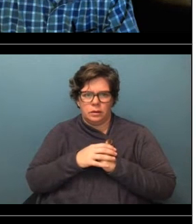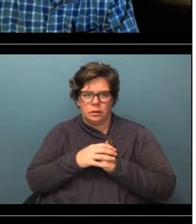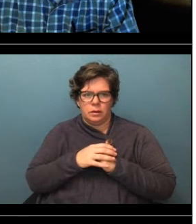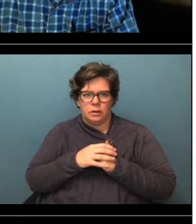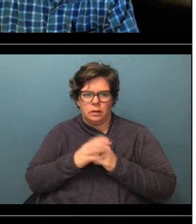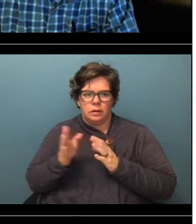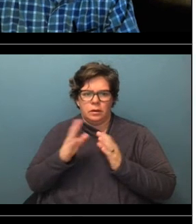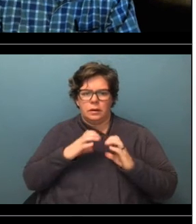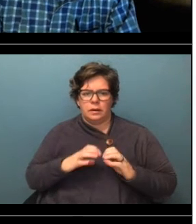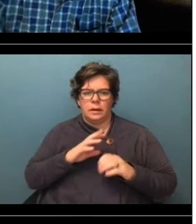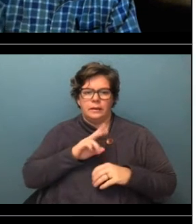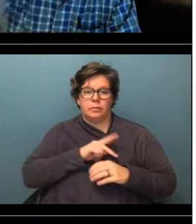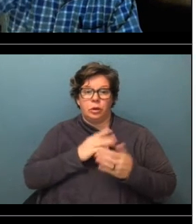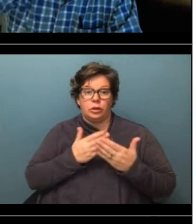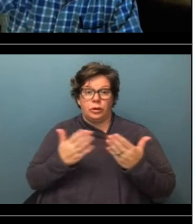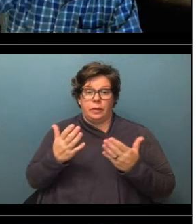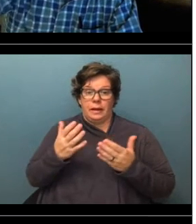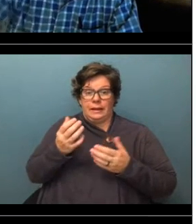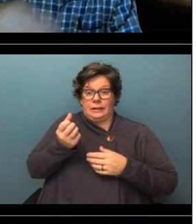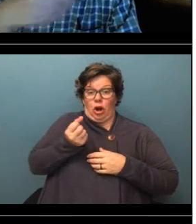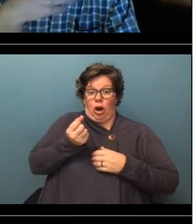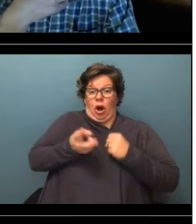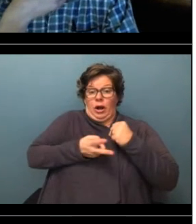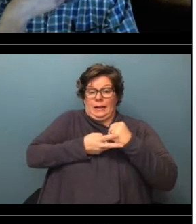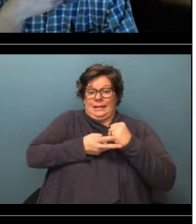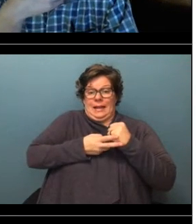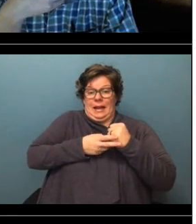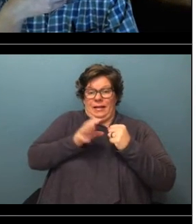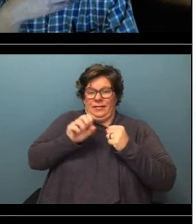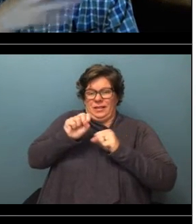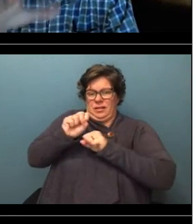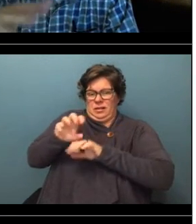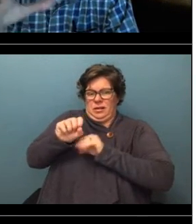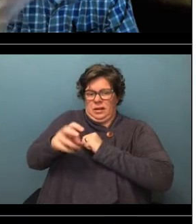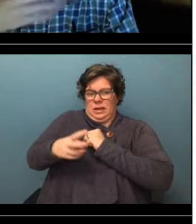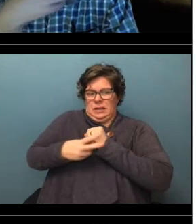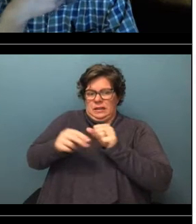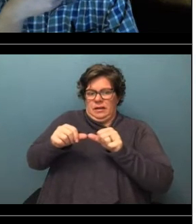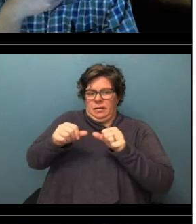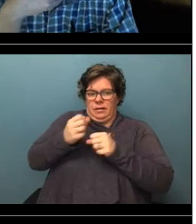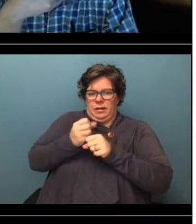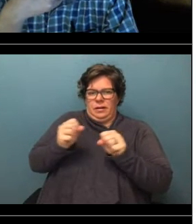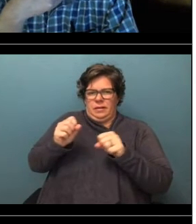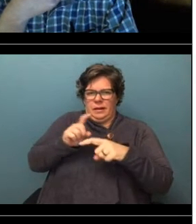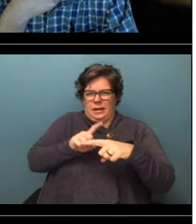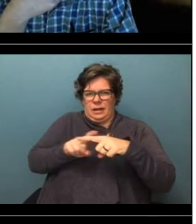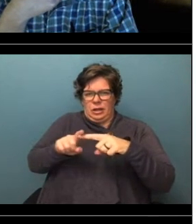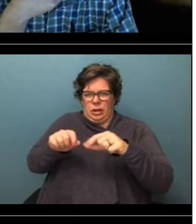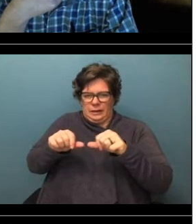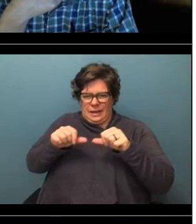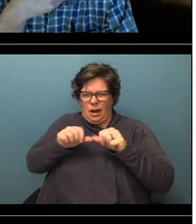Clients' personal belongings are held in that area back over there, the sort of closet-looking area.